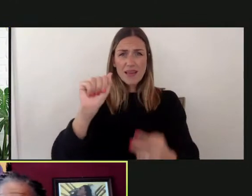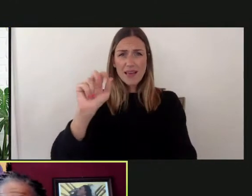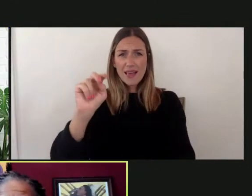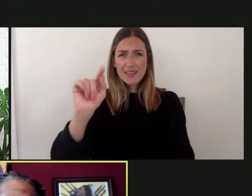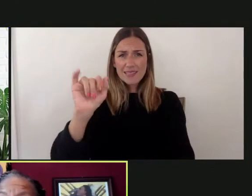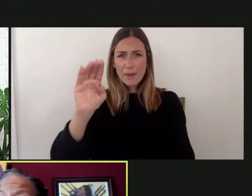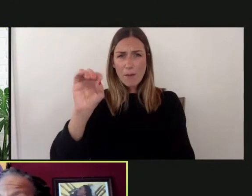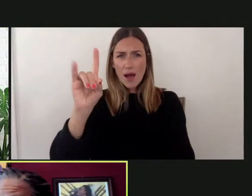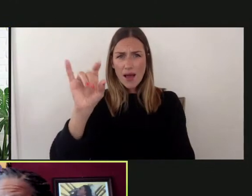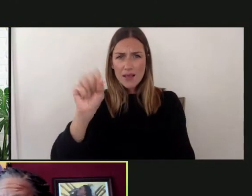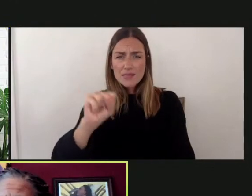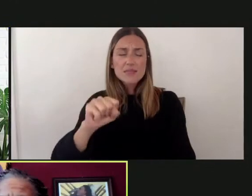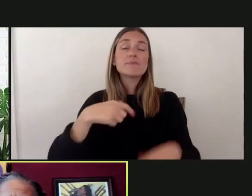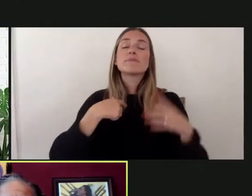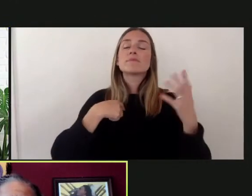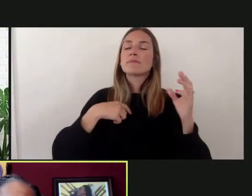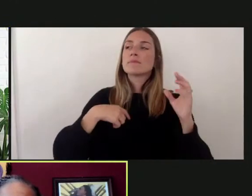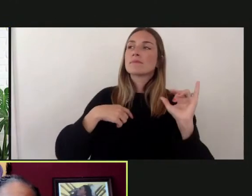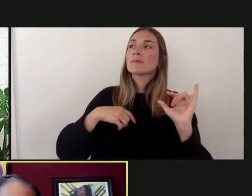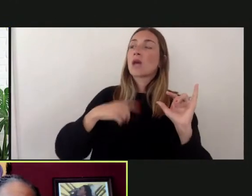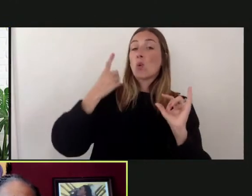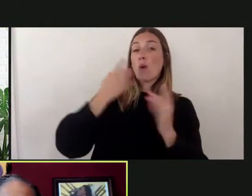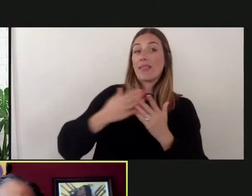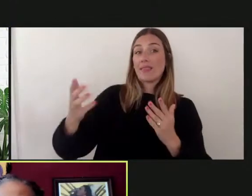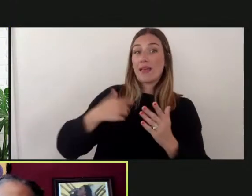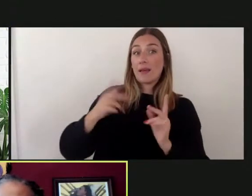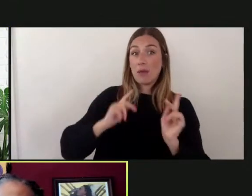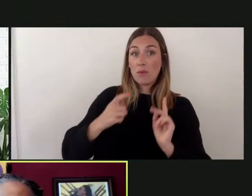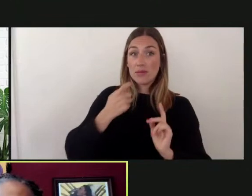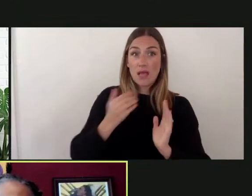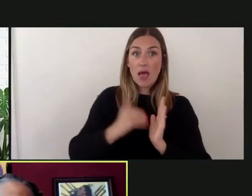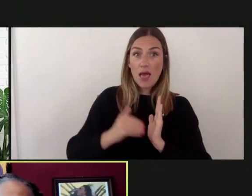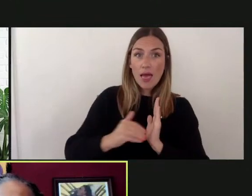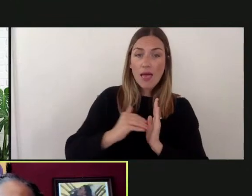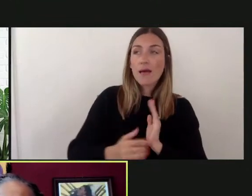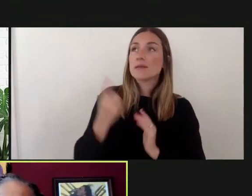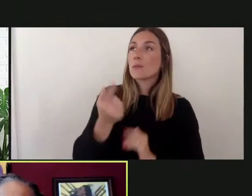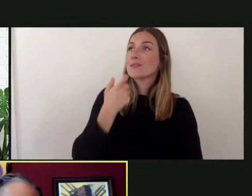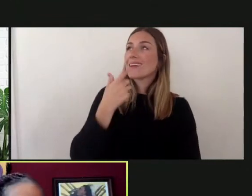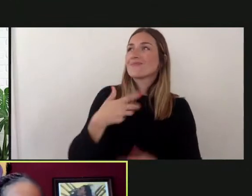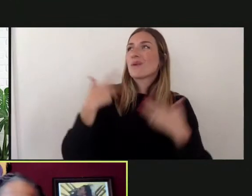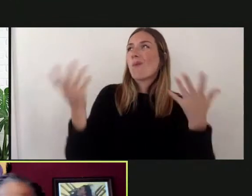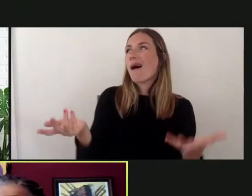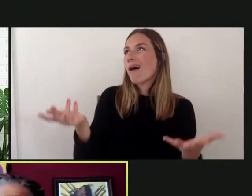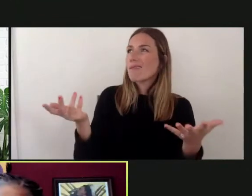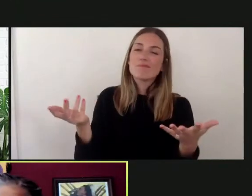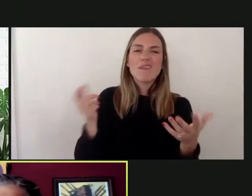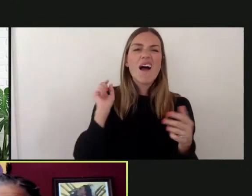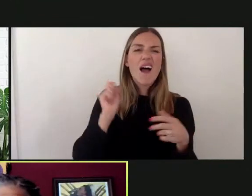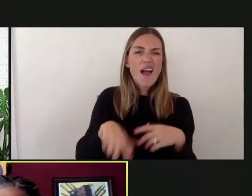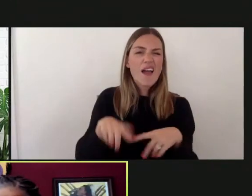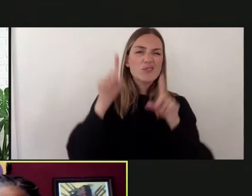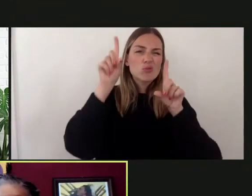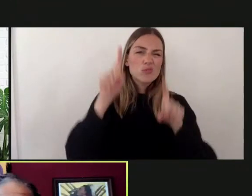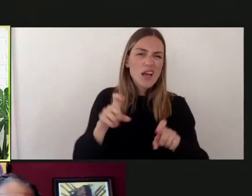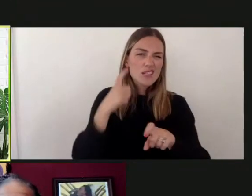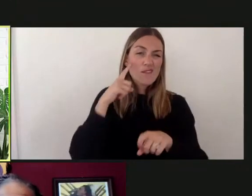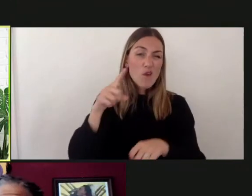So Sure. So one of the things that we hear pretty frequently is someone says, well, I have to get a test for